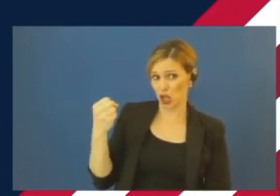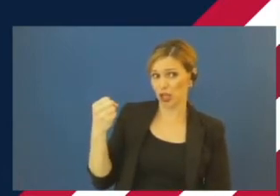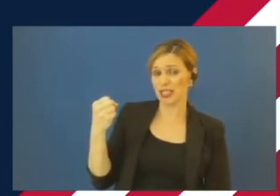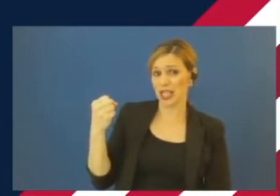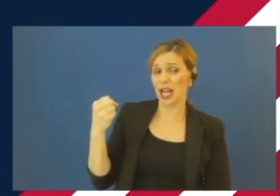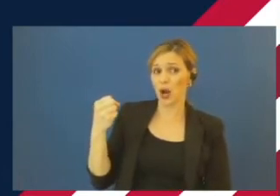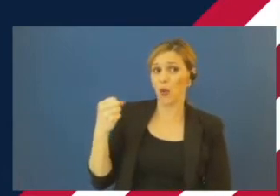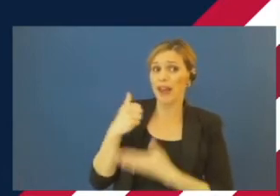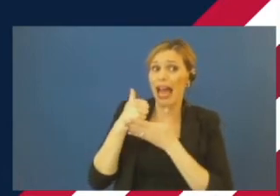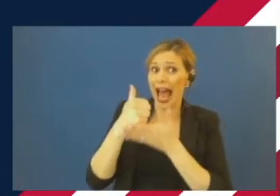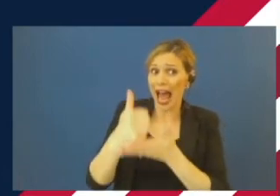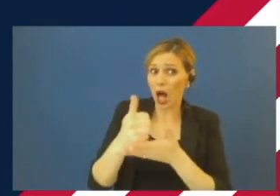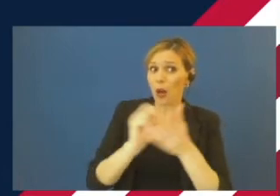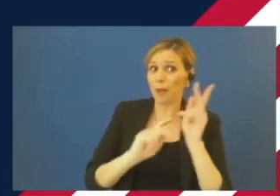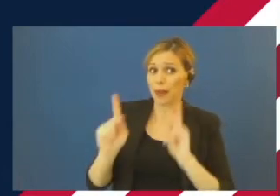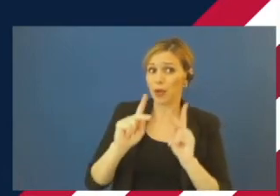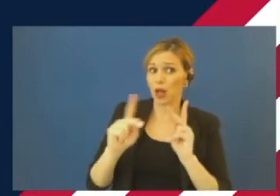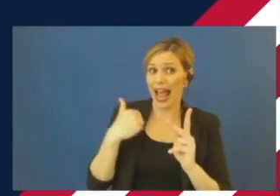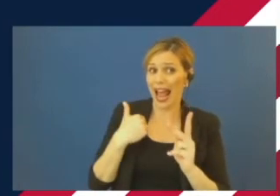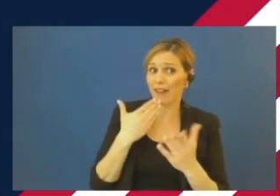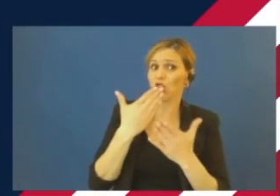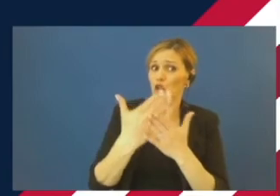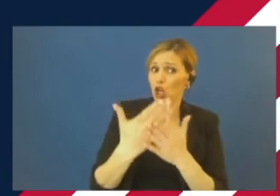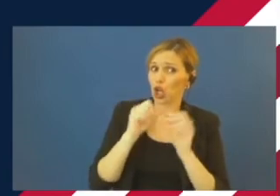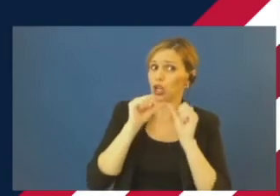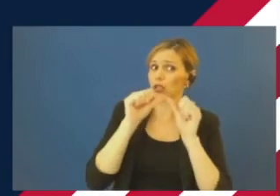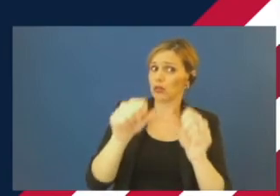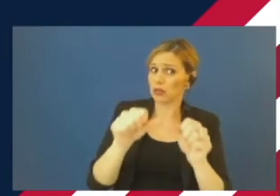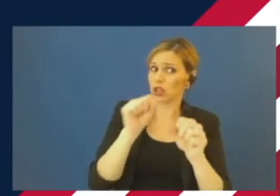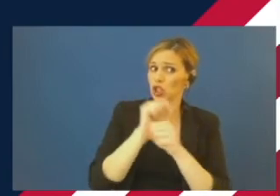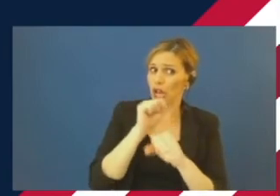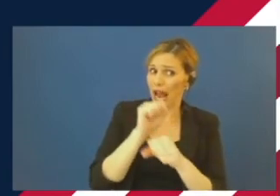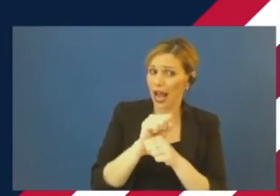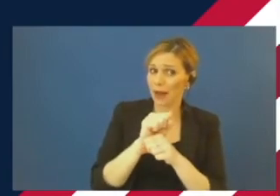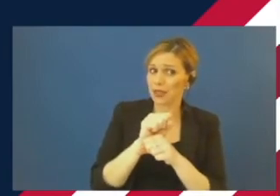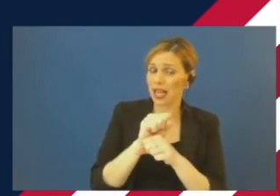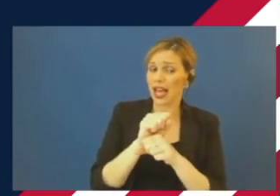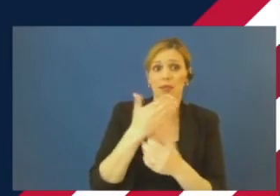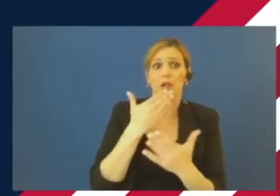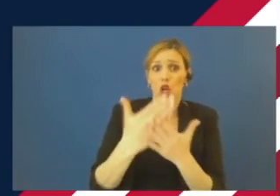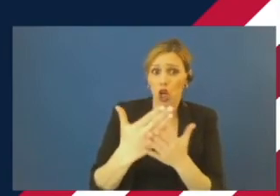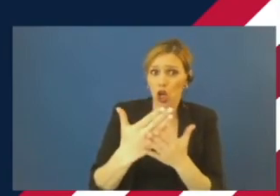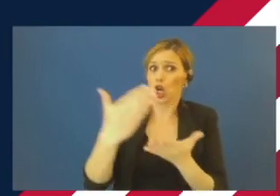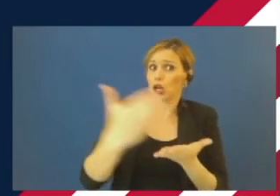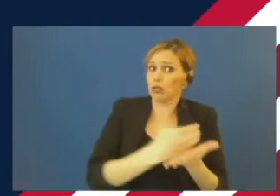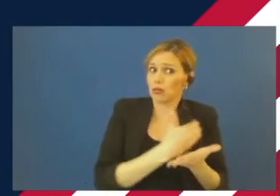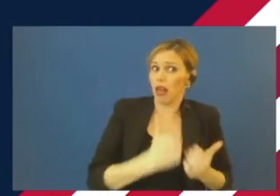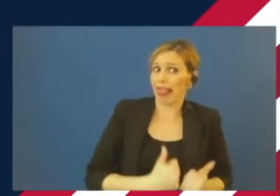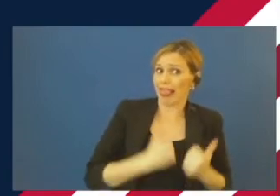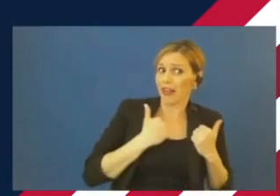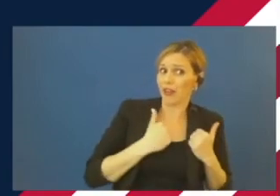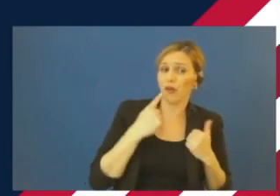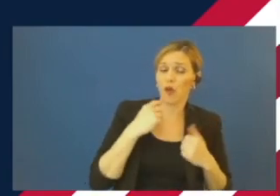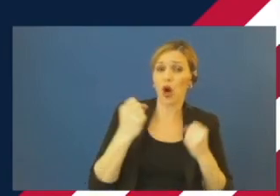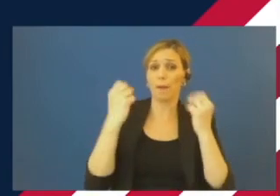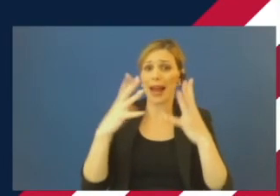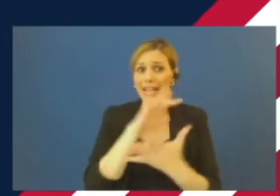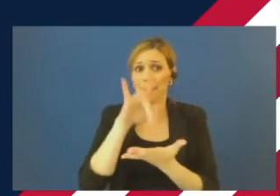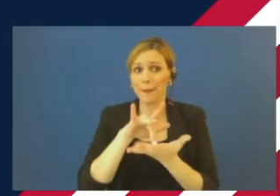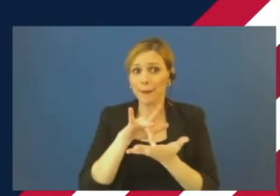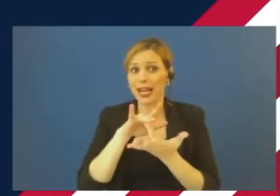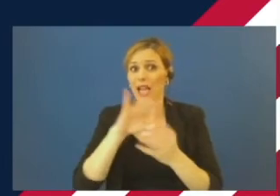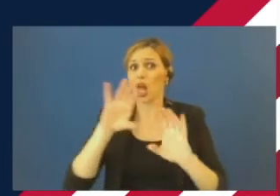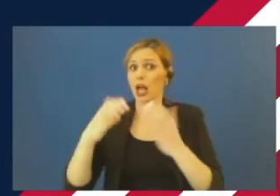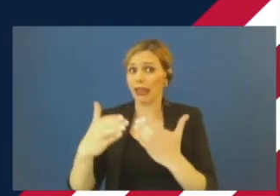kept a good, sound living for many a generation of middle-class construction workers. And it's